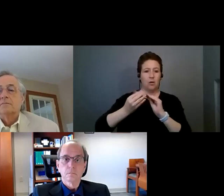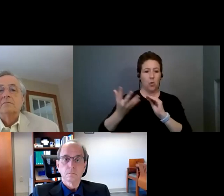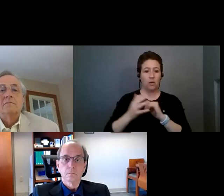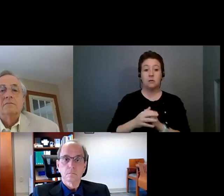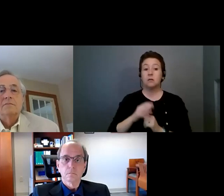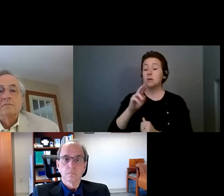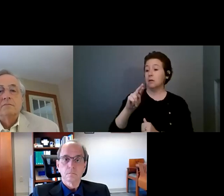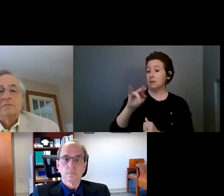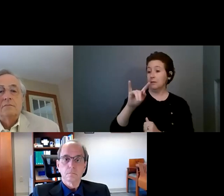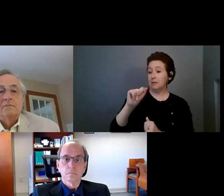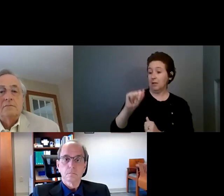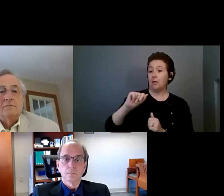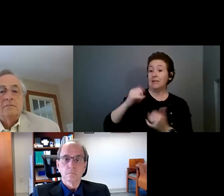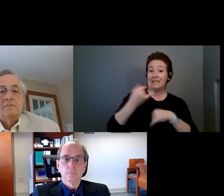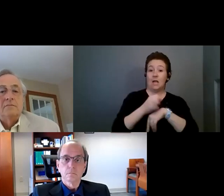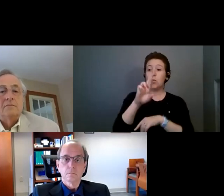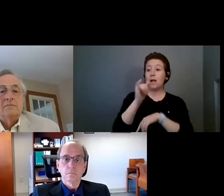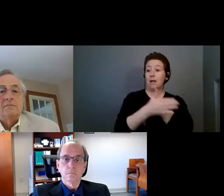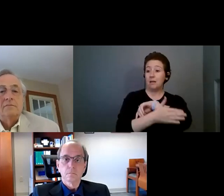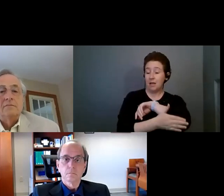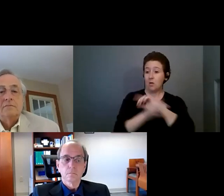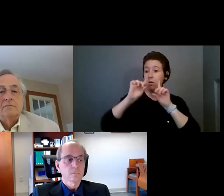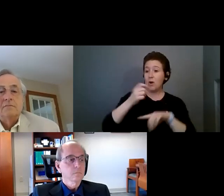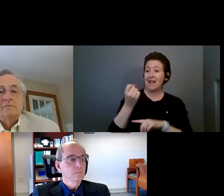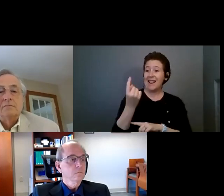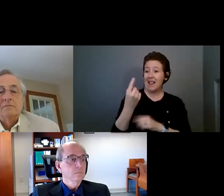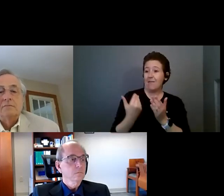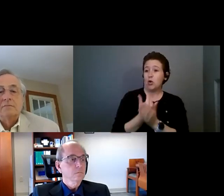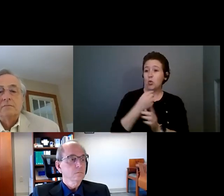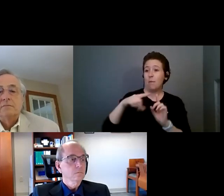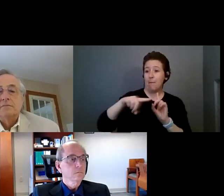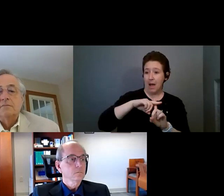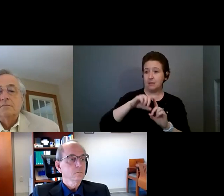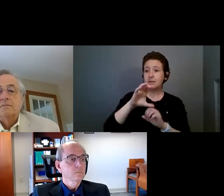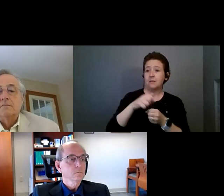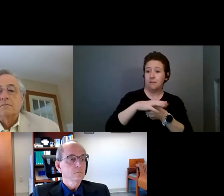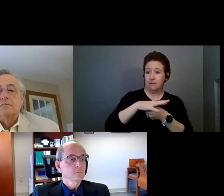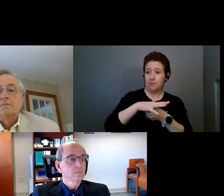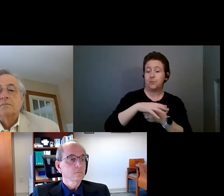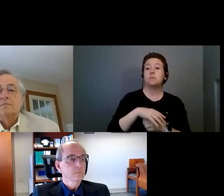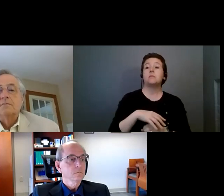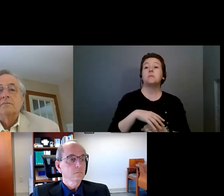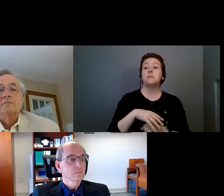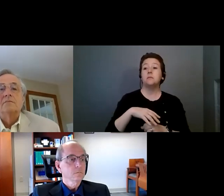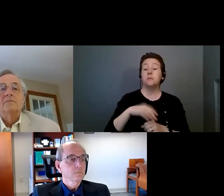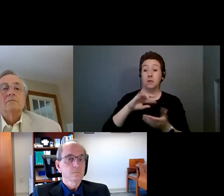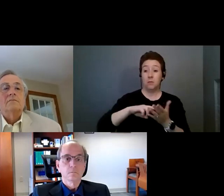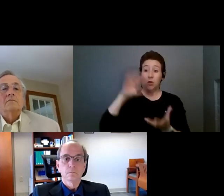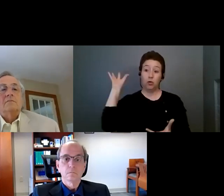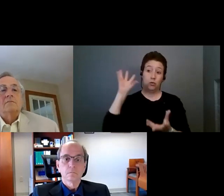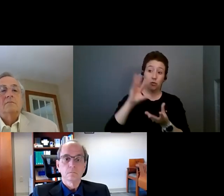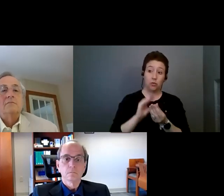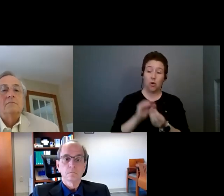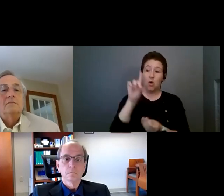Sure. So today in Rock Island County, we are reporting 11 new cases of COVID-19, which brings our total to